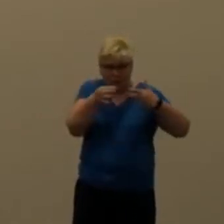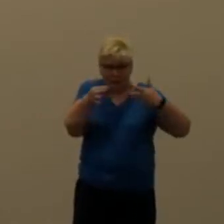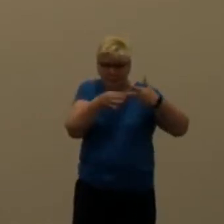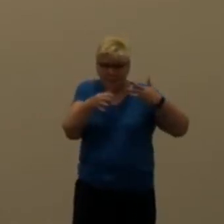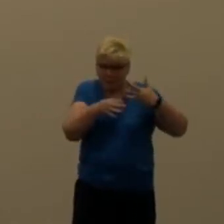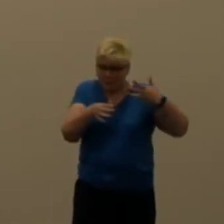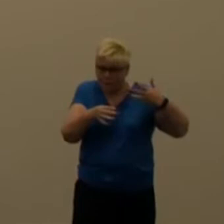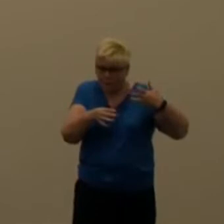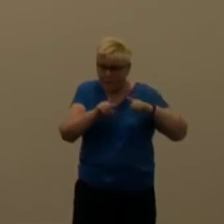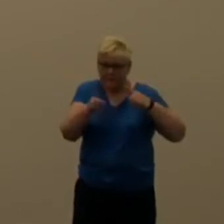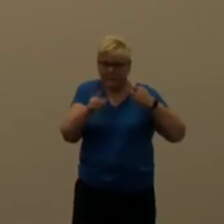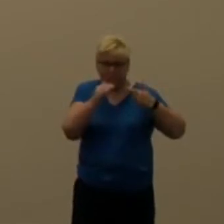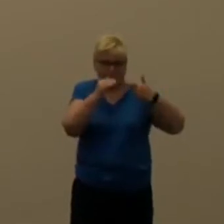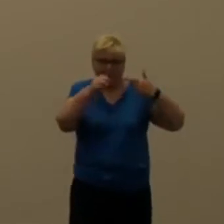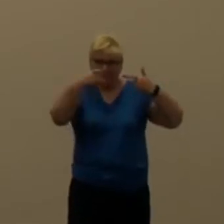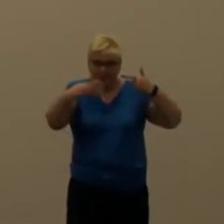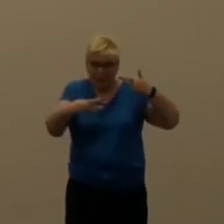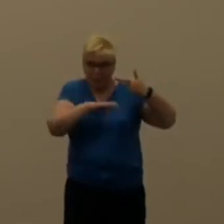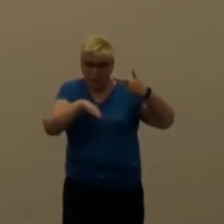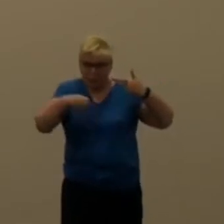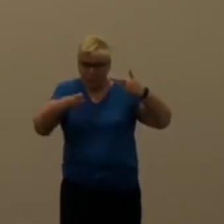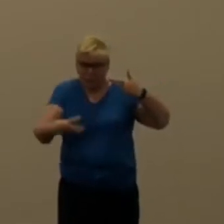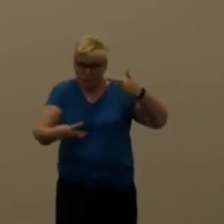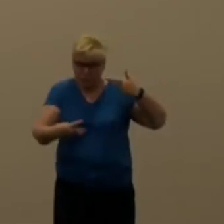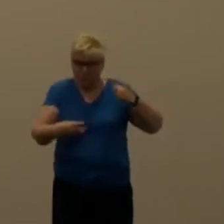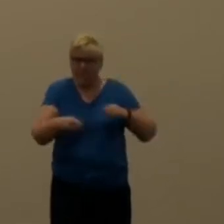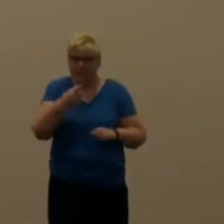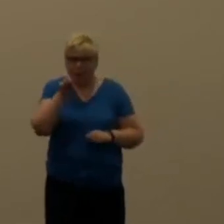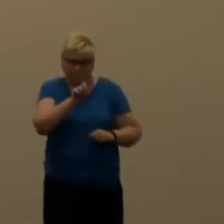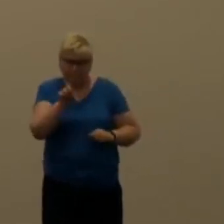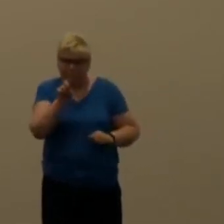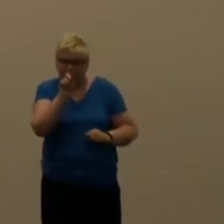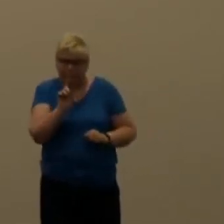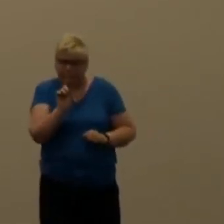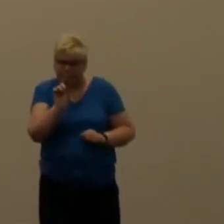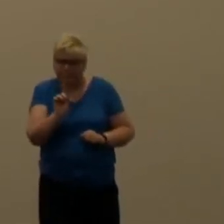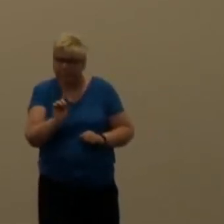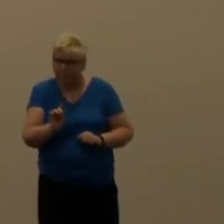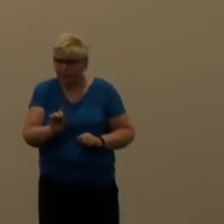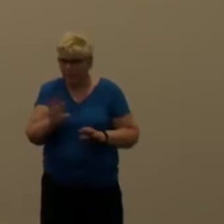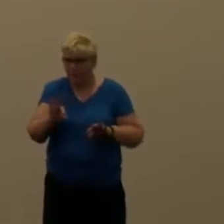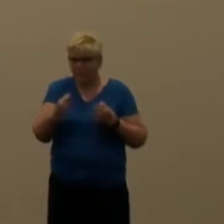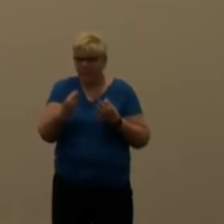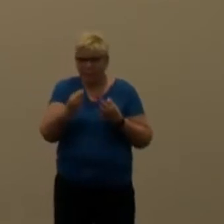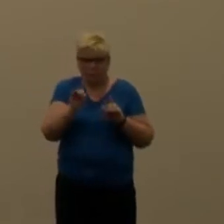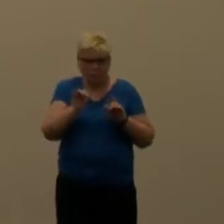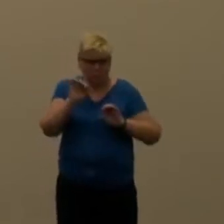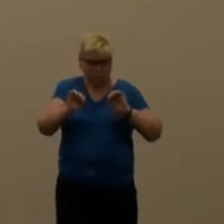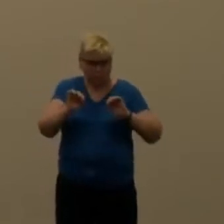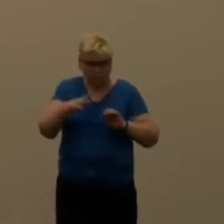in the different status of the expense and so on. And you can click on this plus button. You can define like new expense.